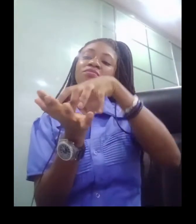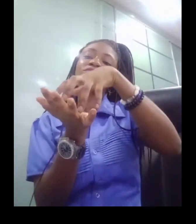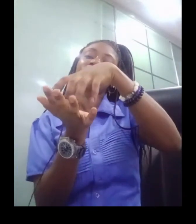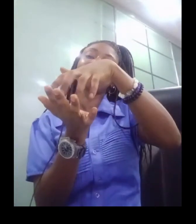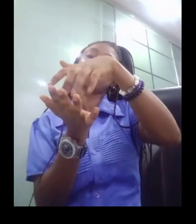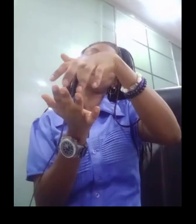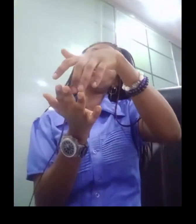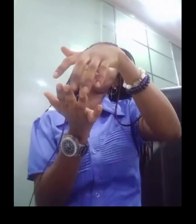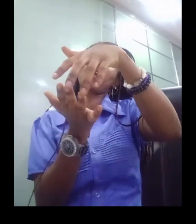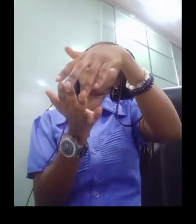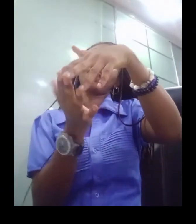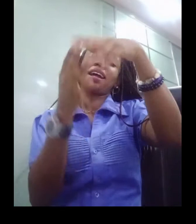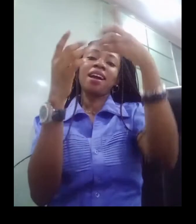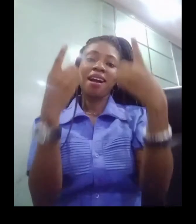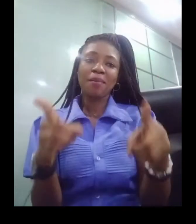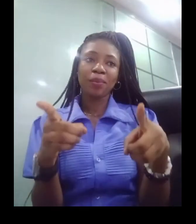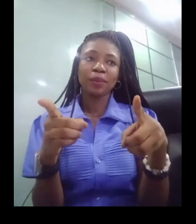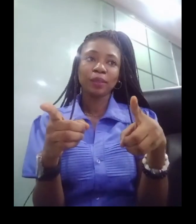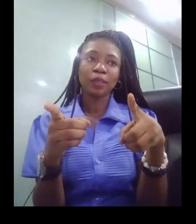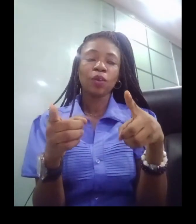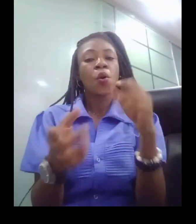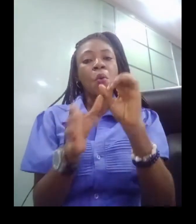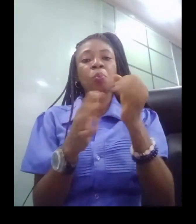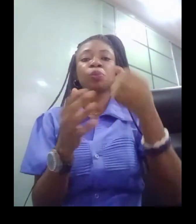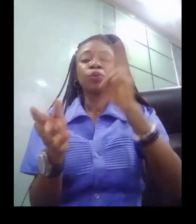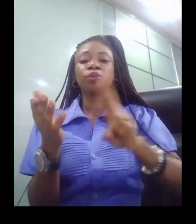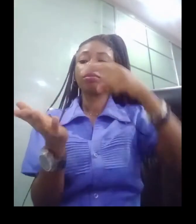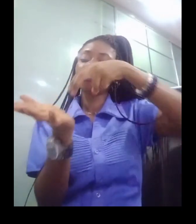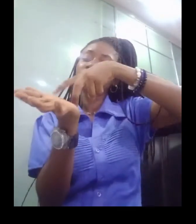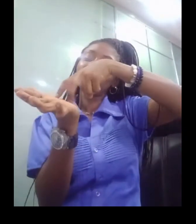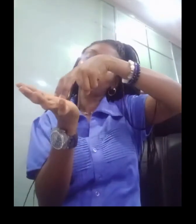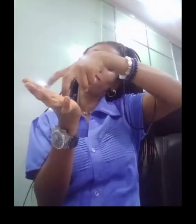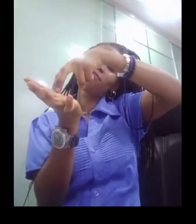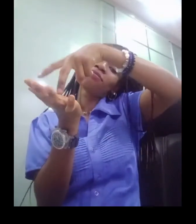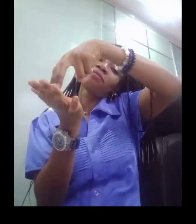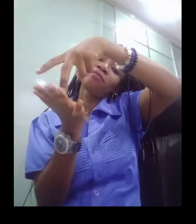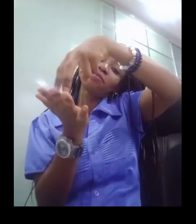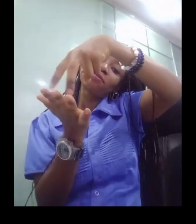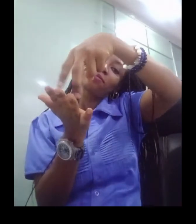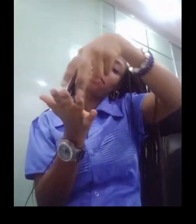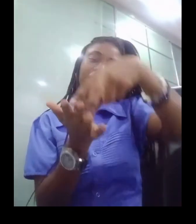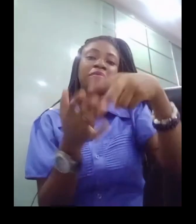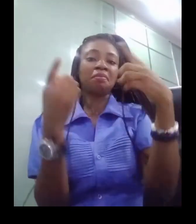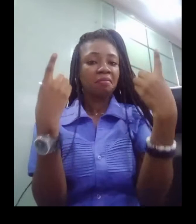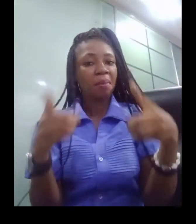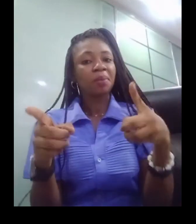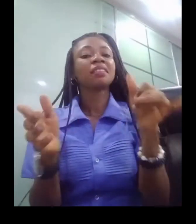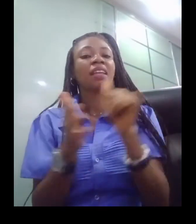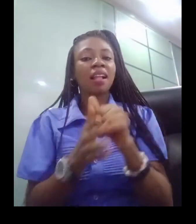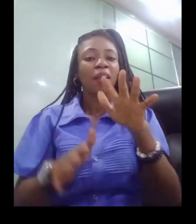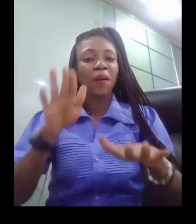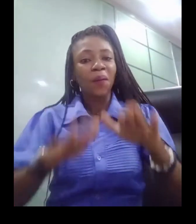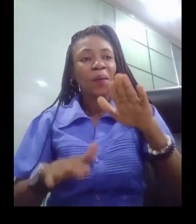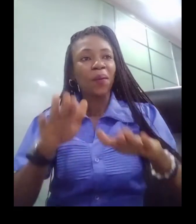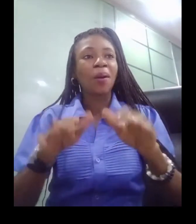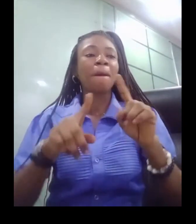by making the move, the two-legged walking, or maybe the four-legged walking or something. But she